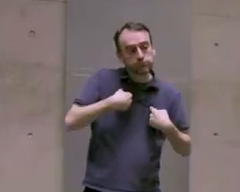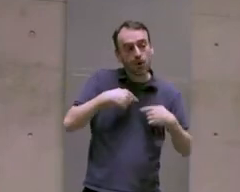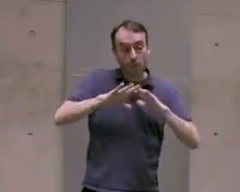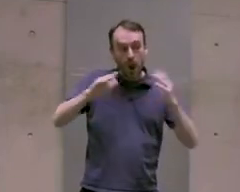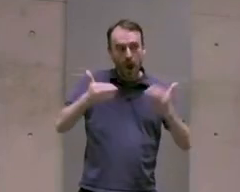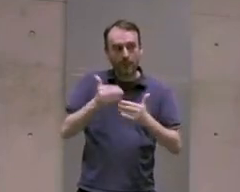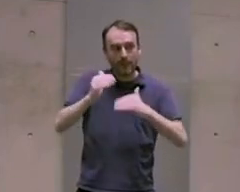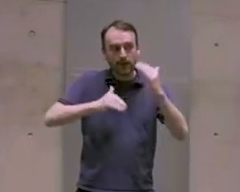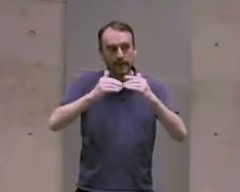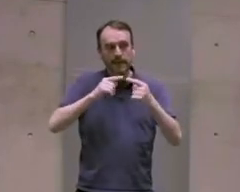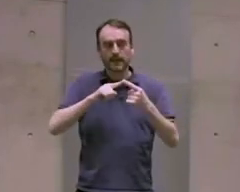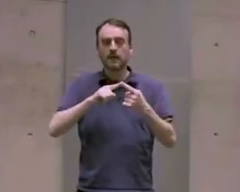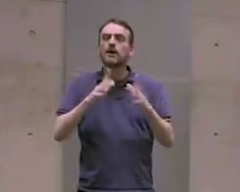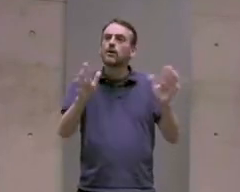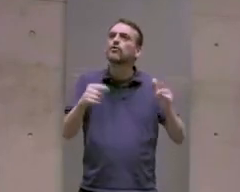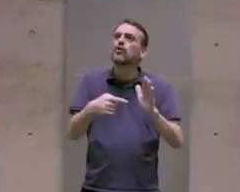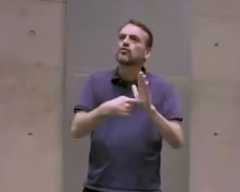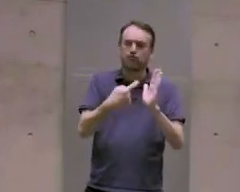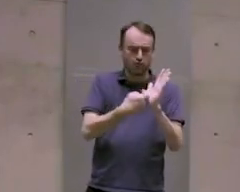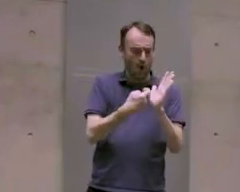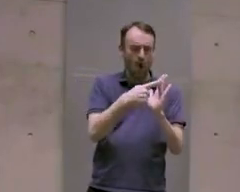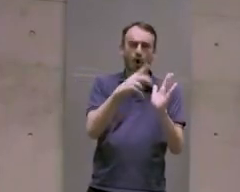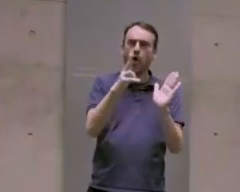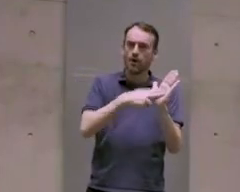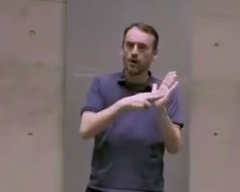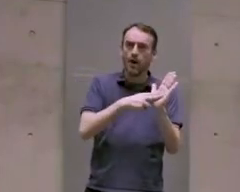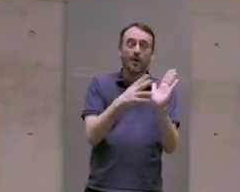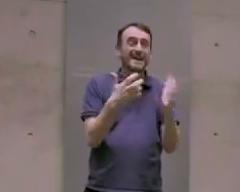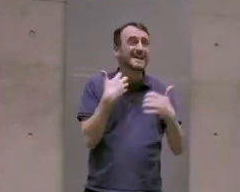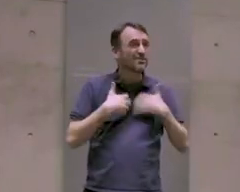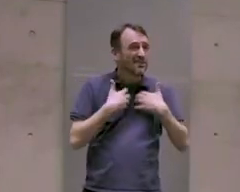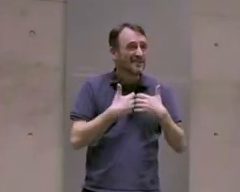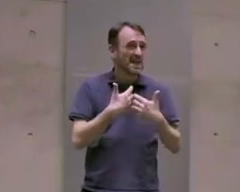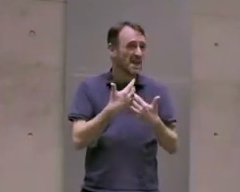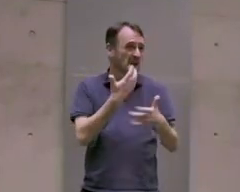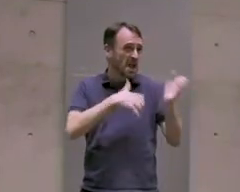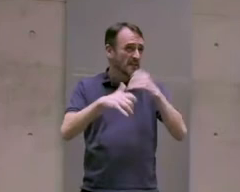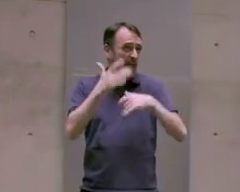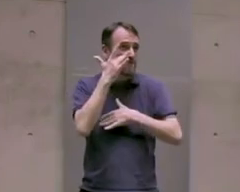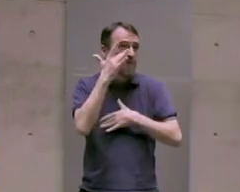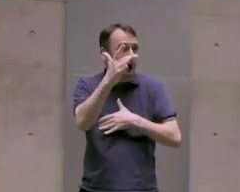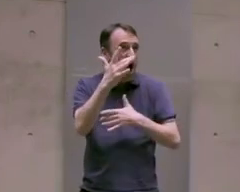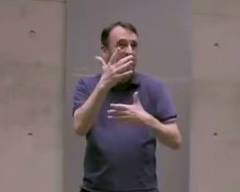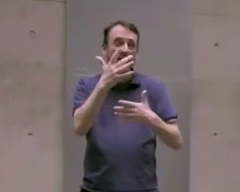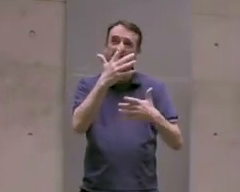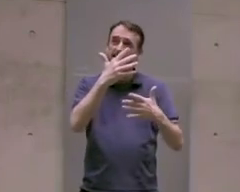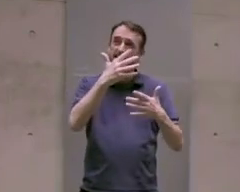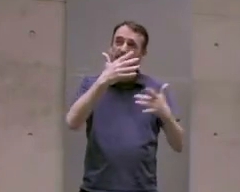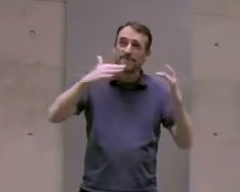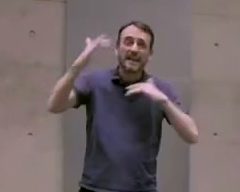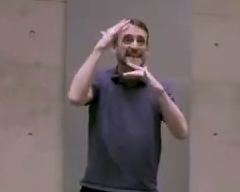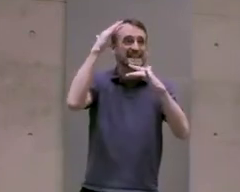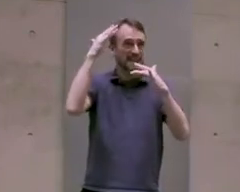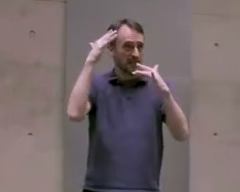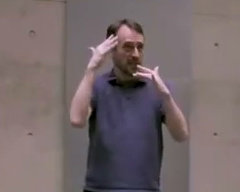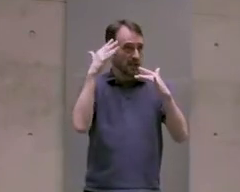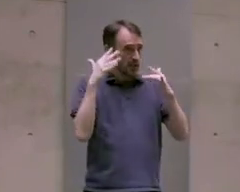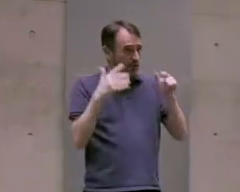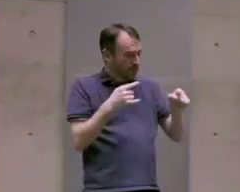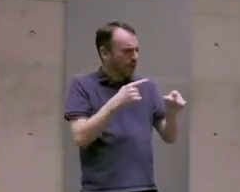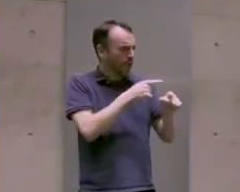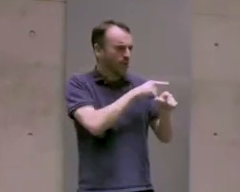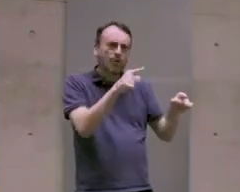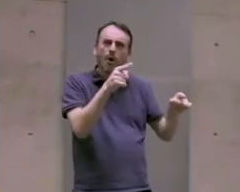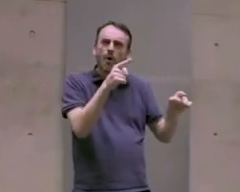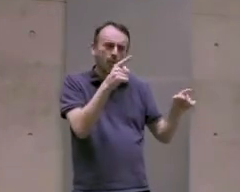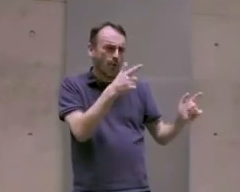of take, because Tron is such an interesting sci-fi fantasy space that there's really interesting ways to kind of explore